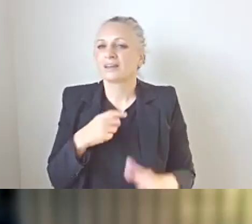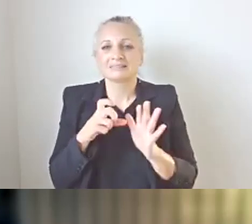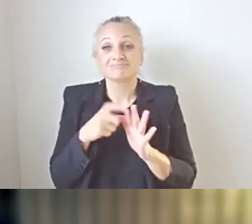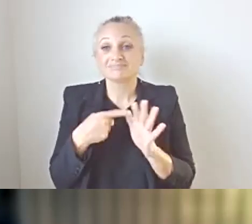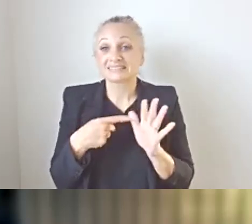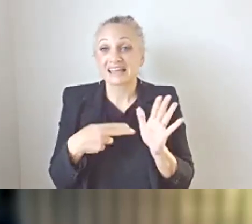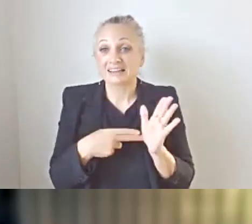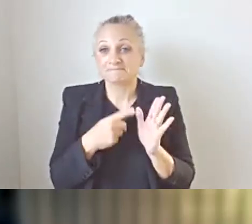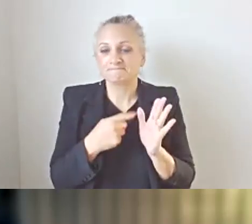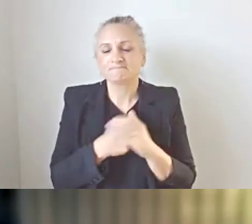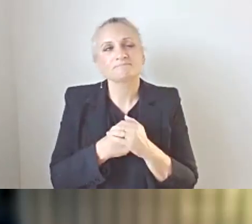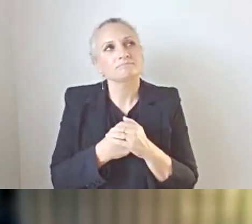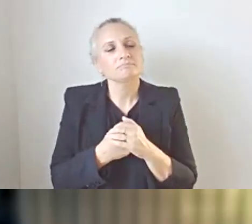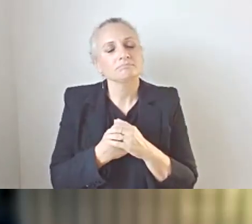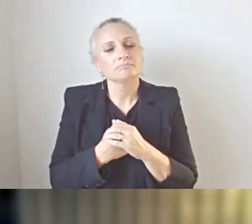this in terms of